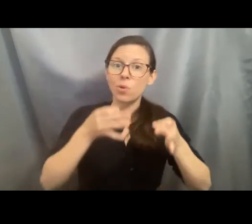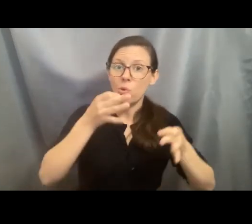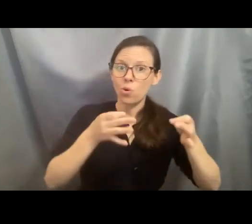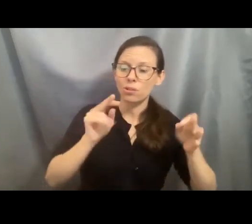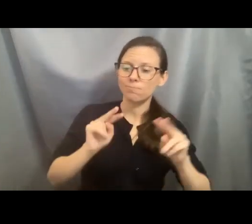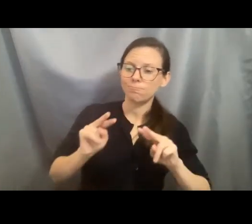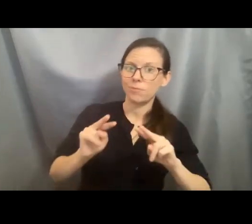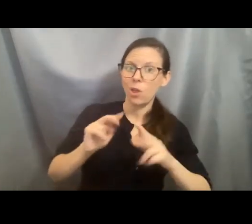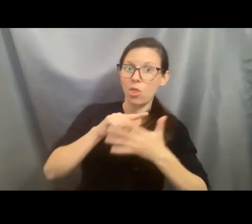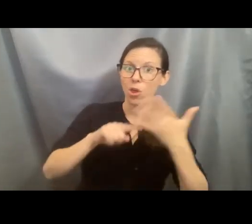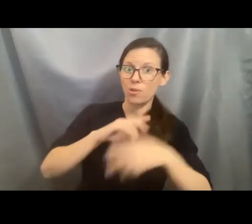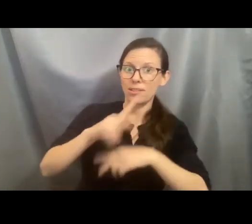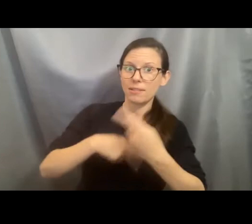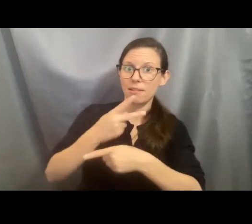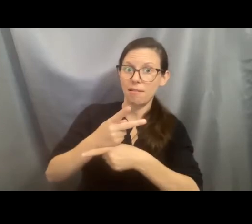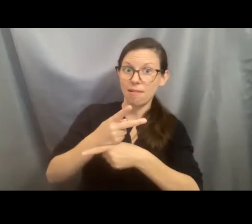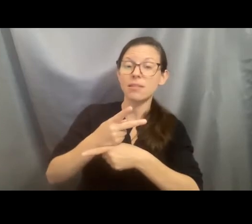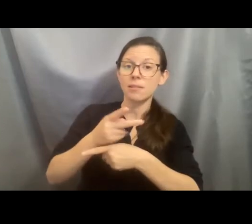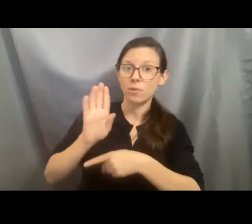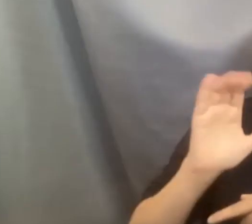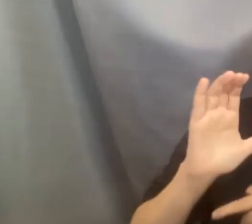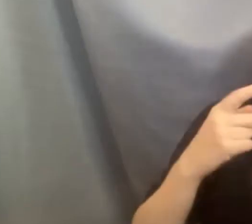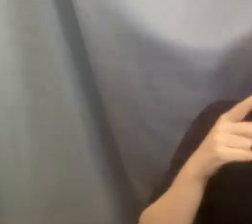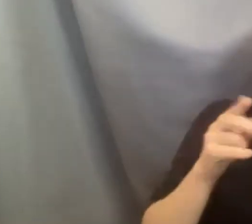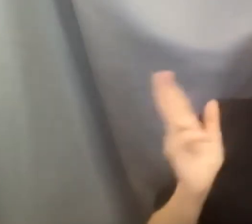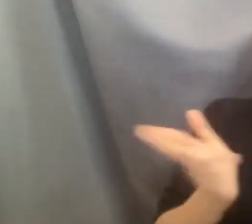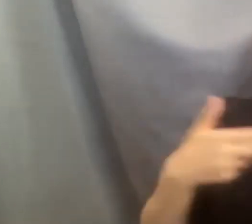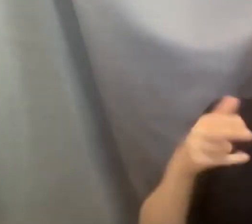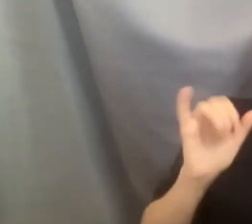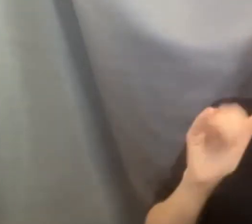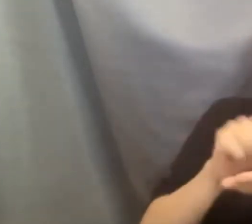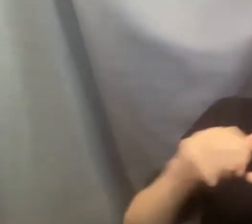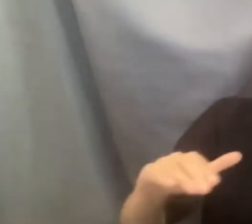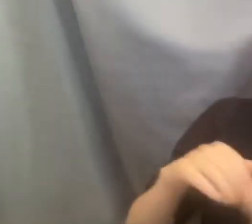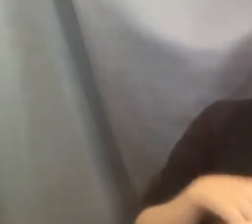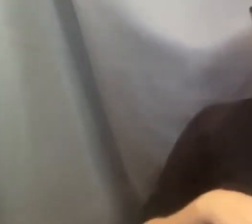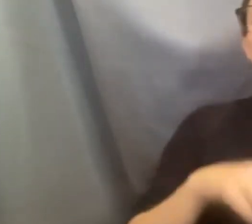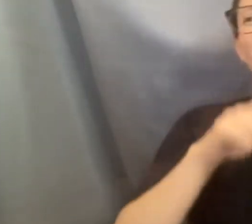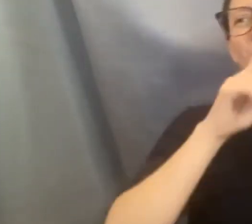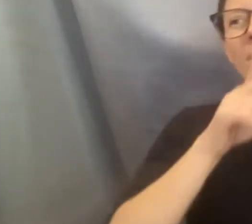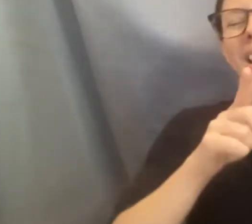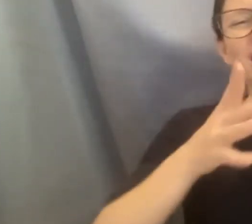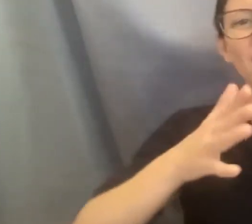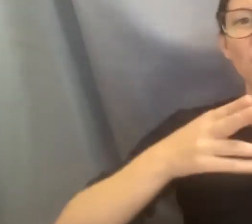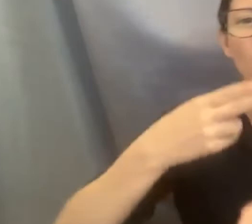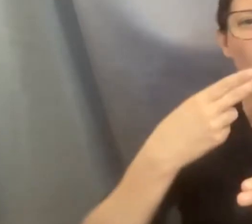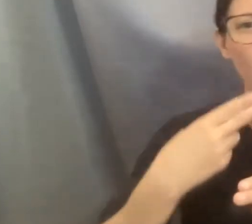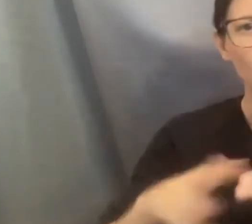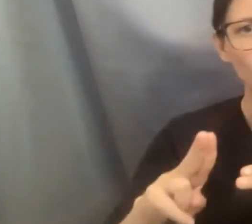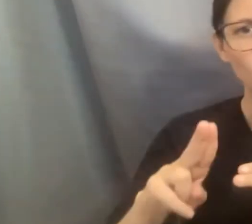So the short answer is yes. The longer answer is that's probably the next court battle.